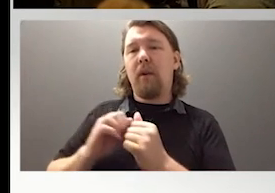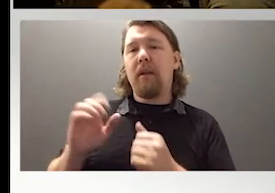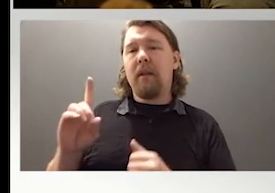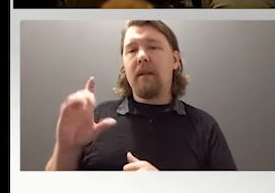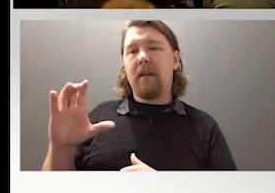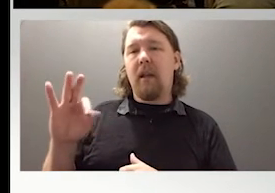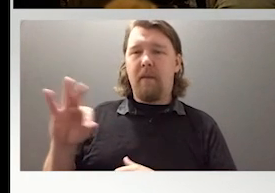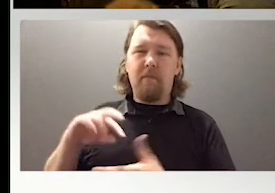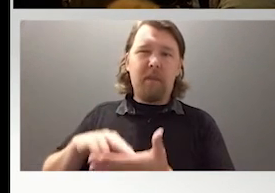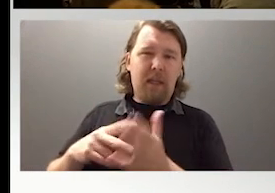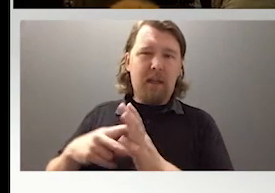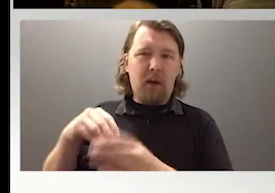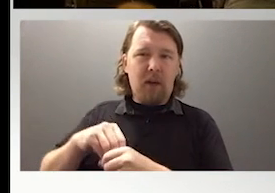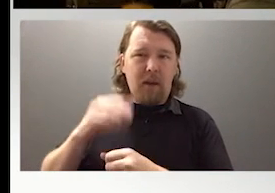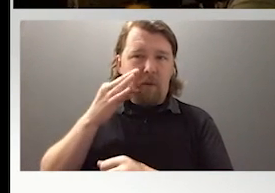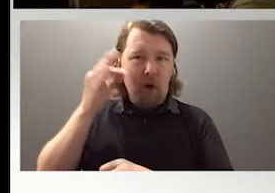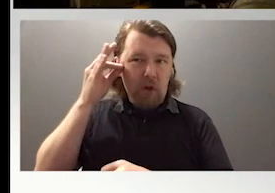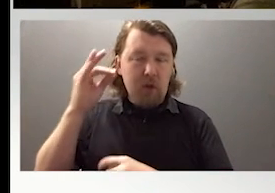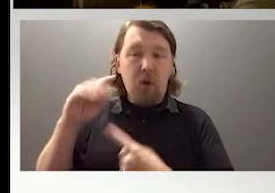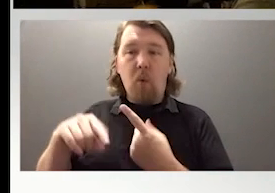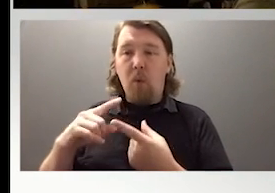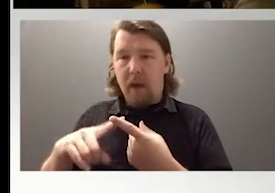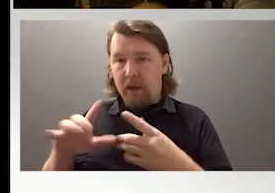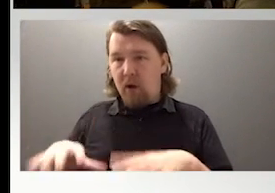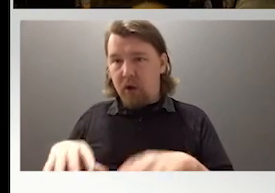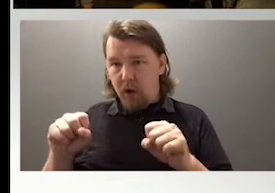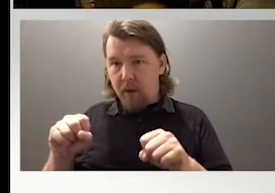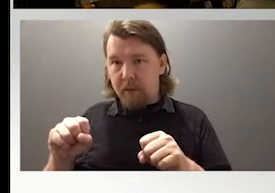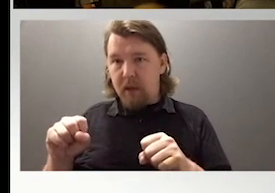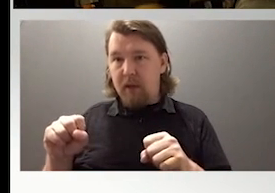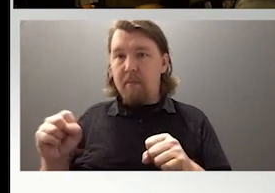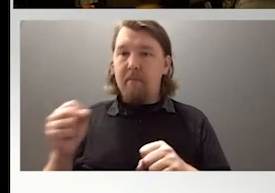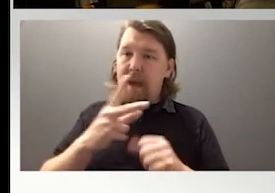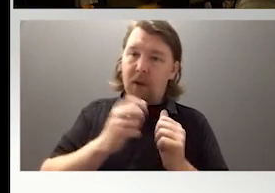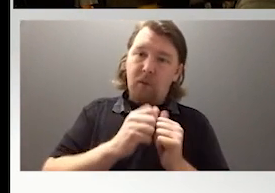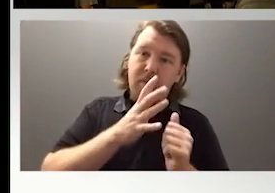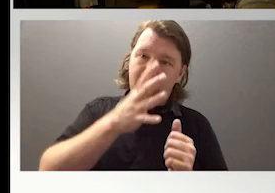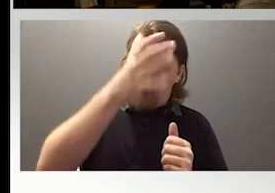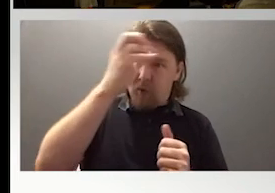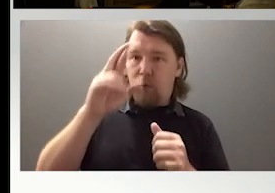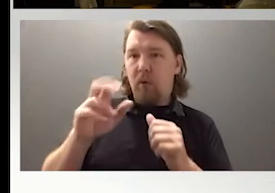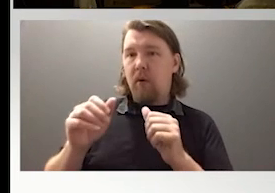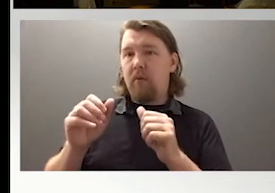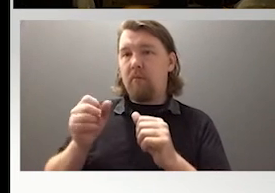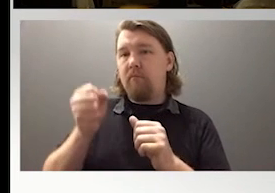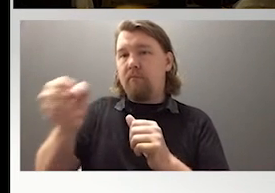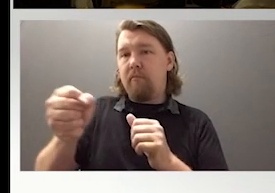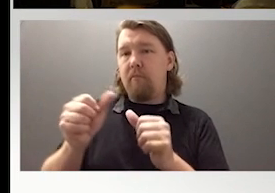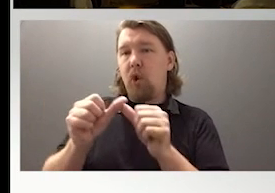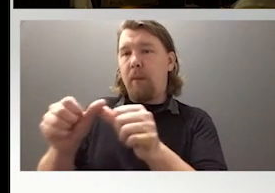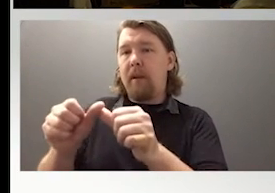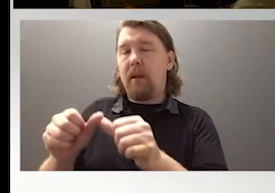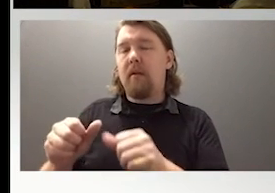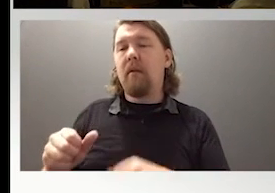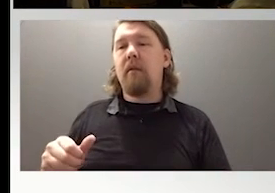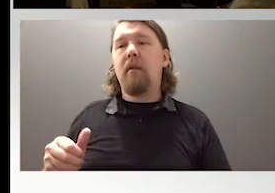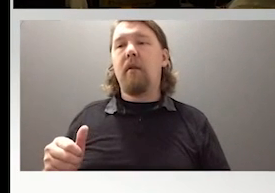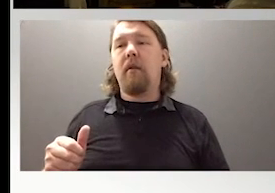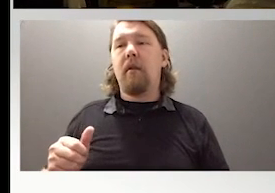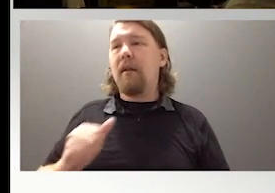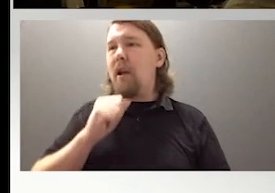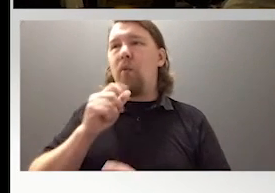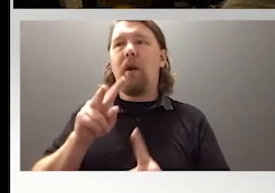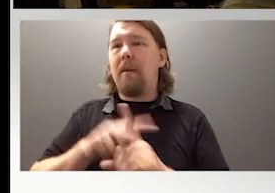that they're in foster care at the time of adoption, reunification, or permanent placement. It wouldn't apply,